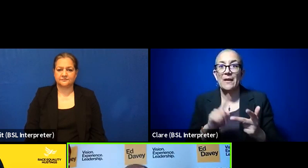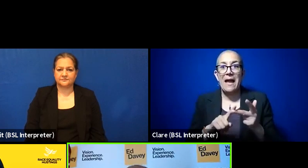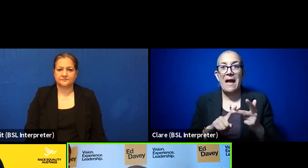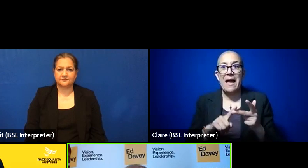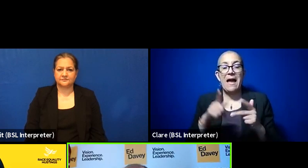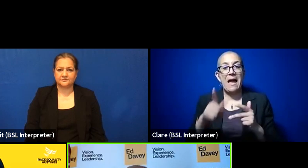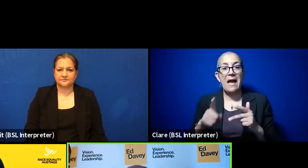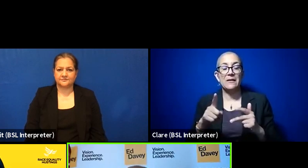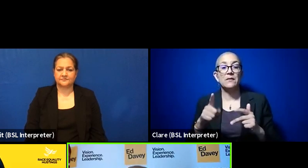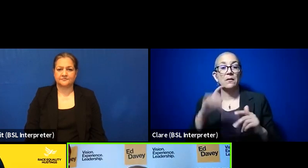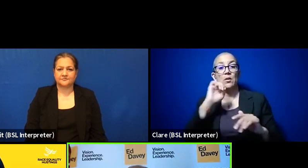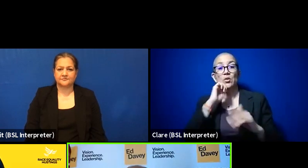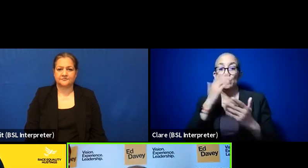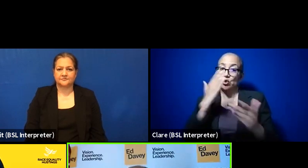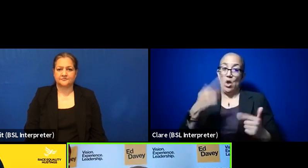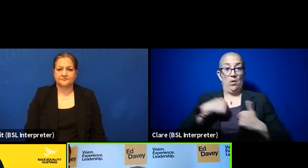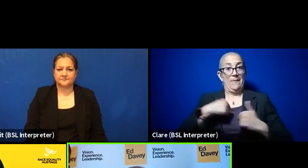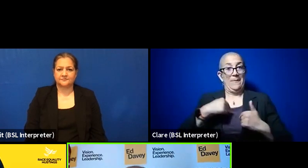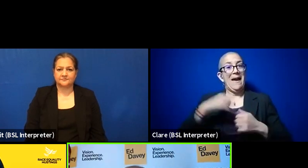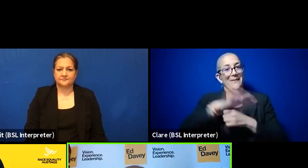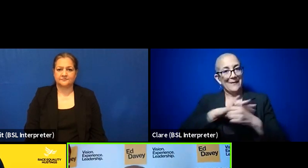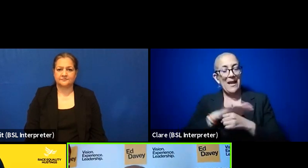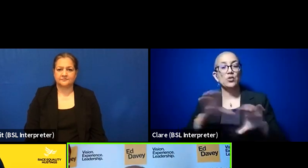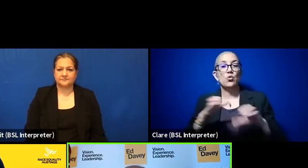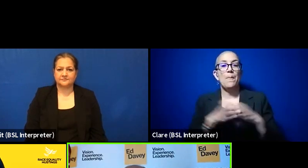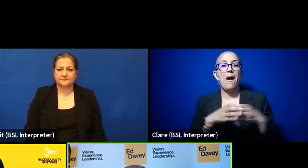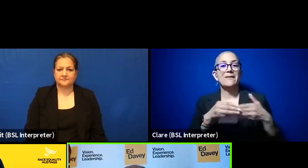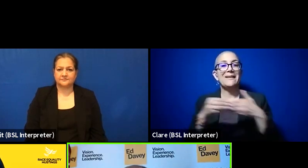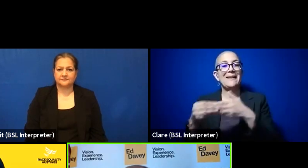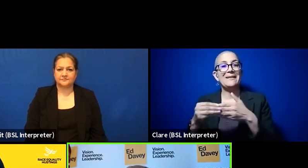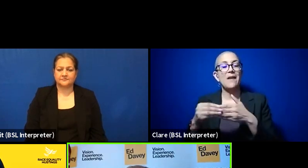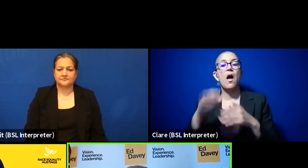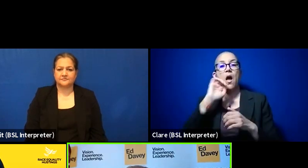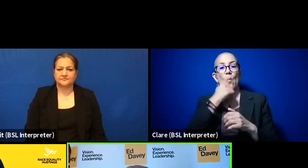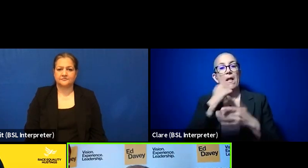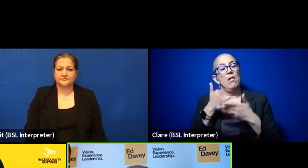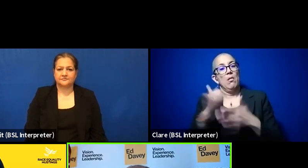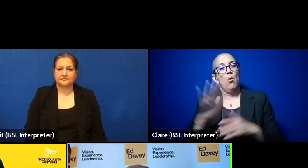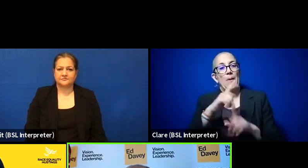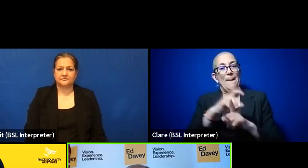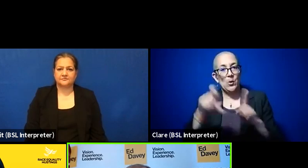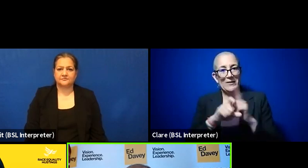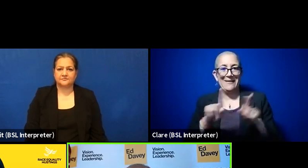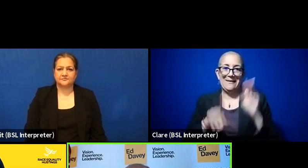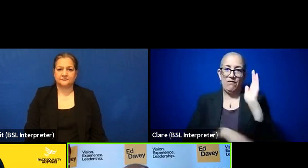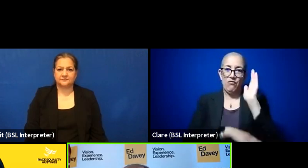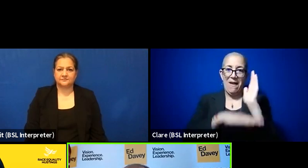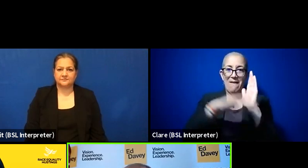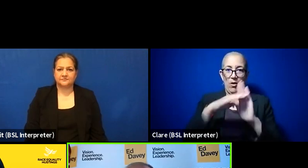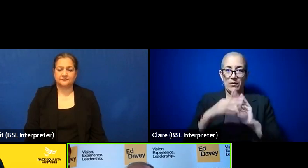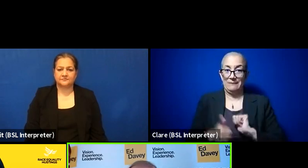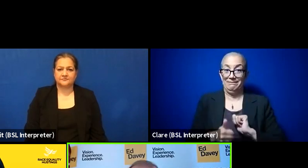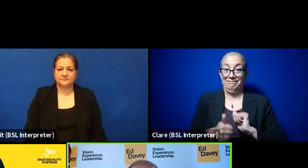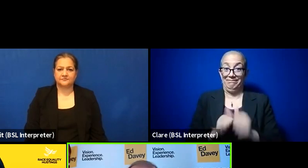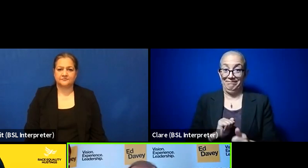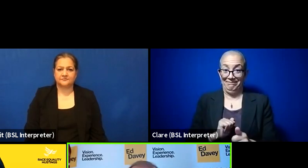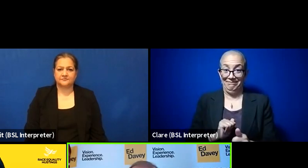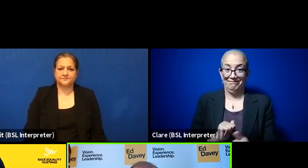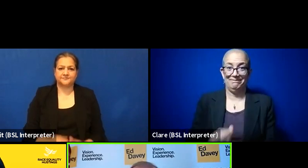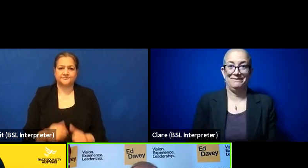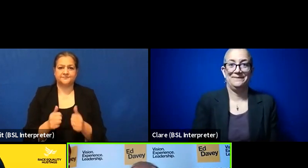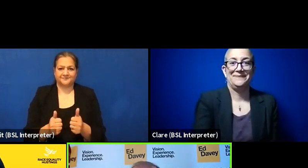the national party leader, would do that to the communities at all levels. The other question on the complaints procedure is extremely well